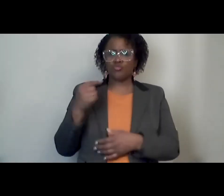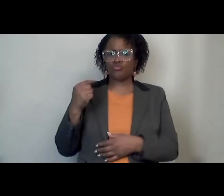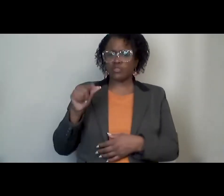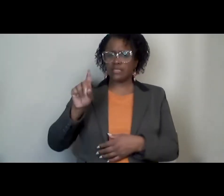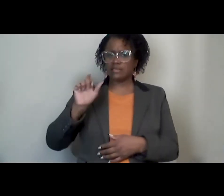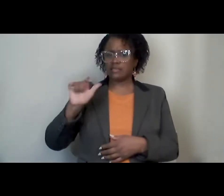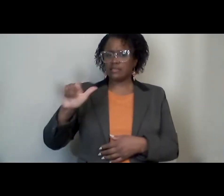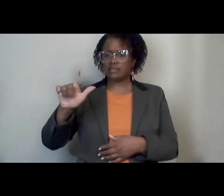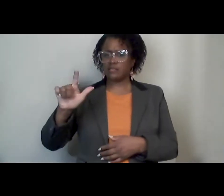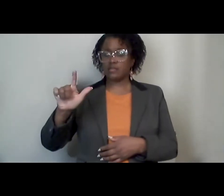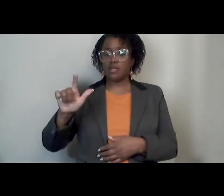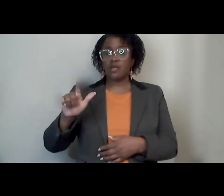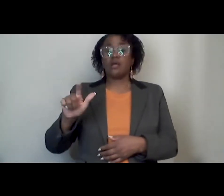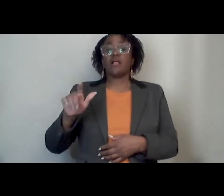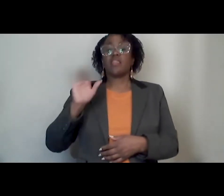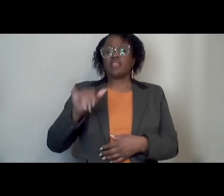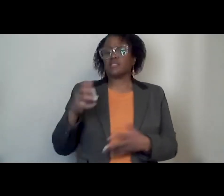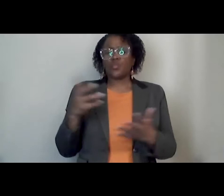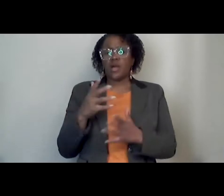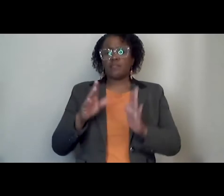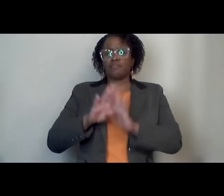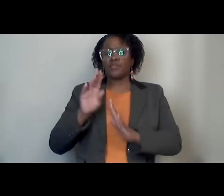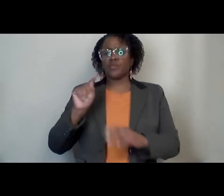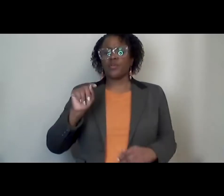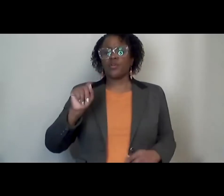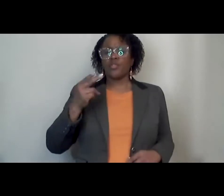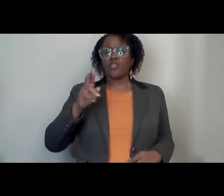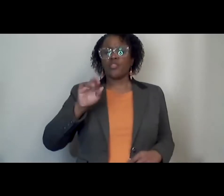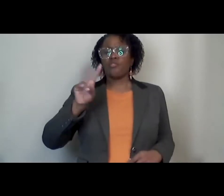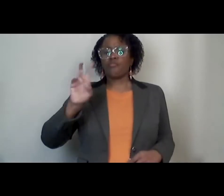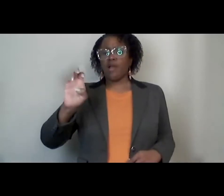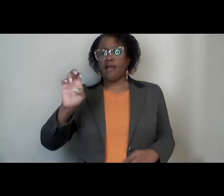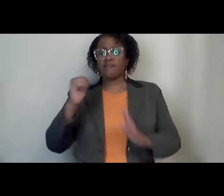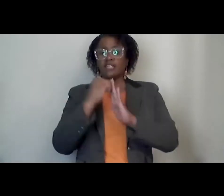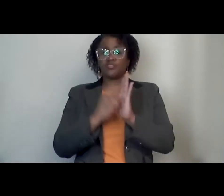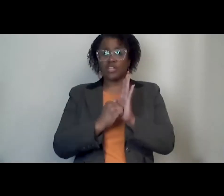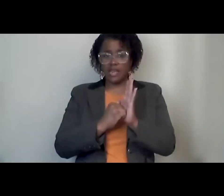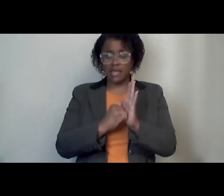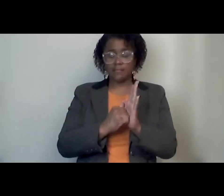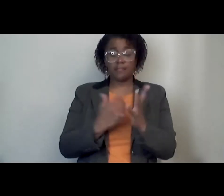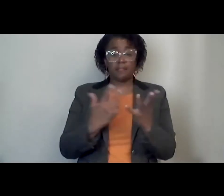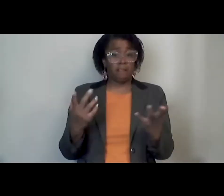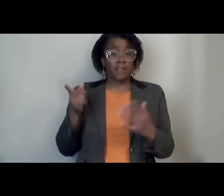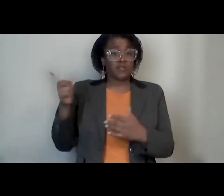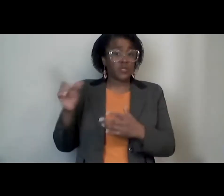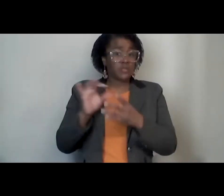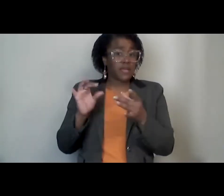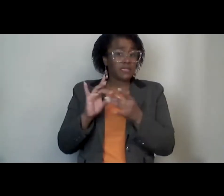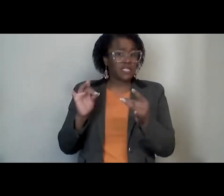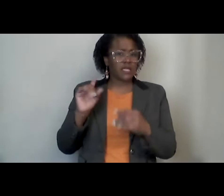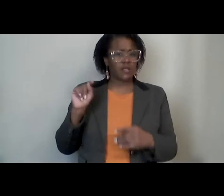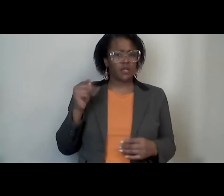part of a Green New Deal, which is the Thrive Agenda that Santra mentioned. And so as she was saying, the Thrive Agenda